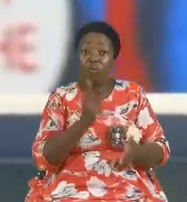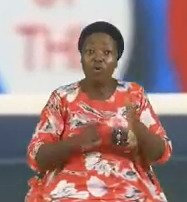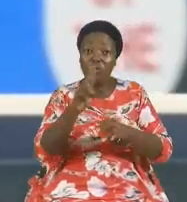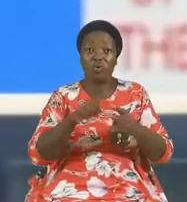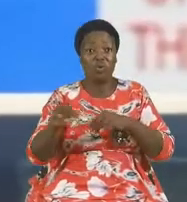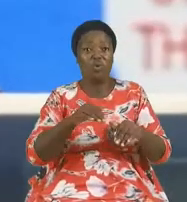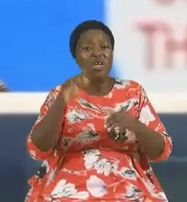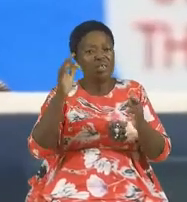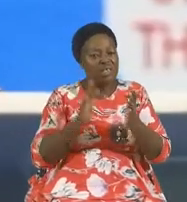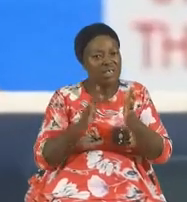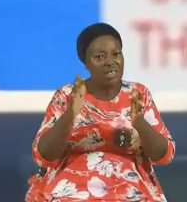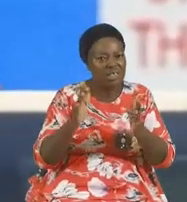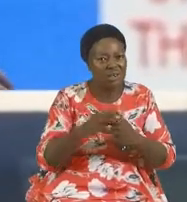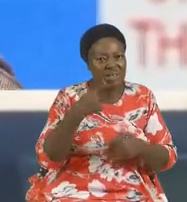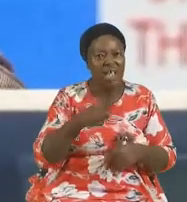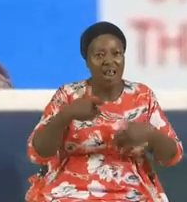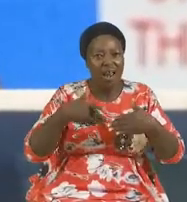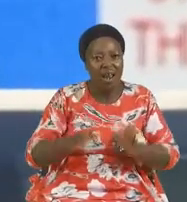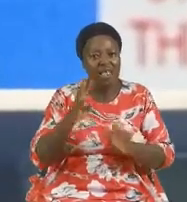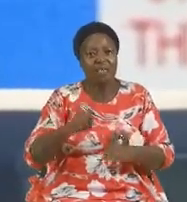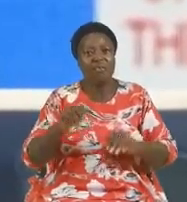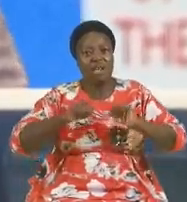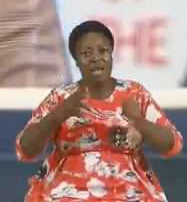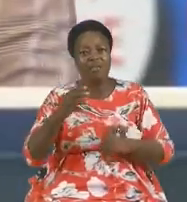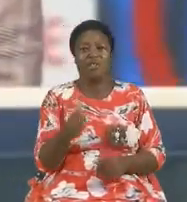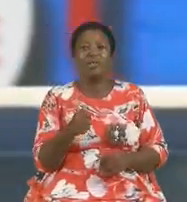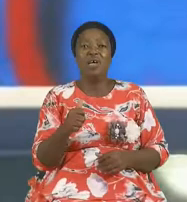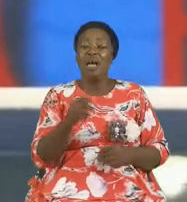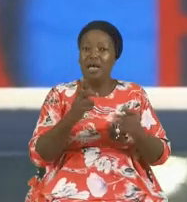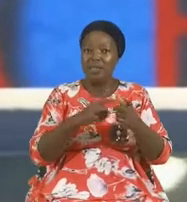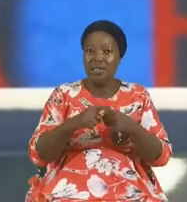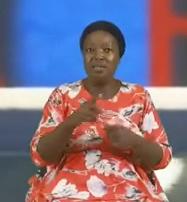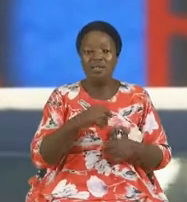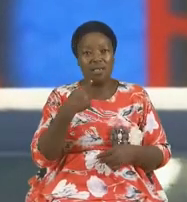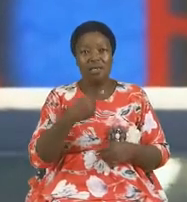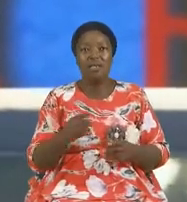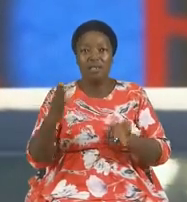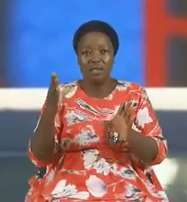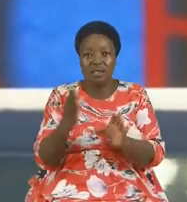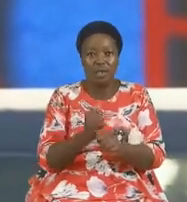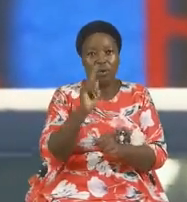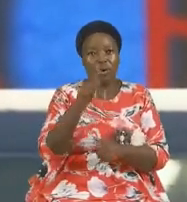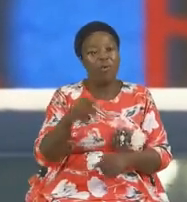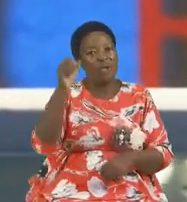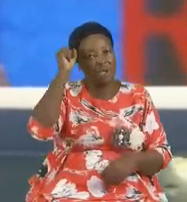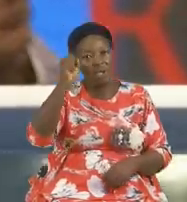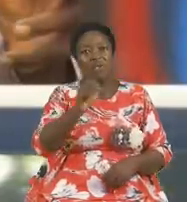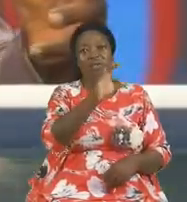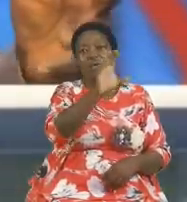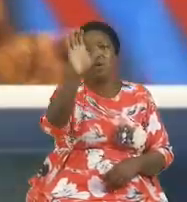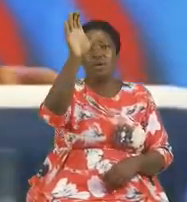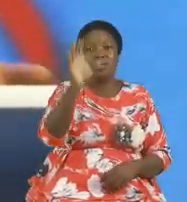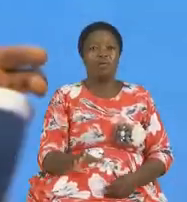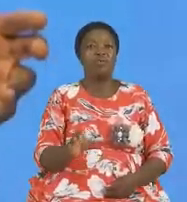is telling you to do what you used to do. Jesus said, let him deny himself. Look at this.